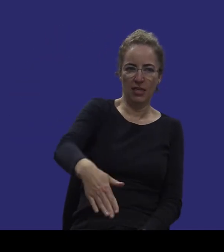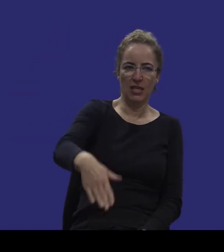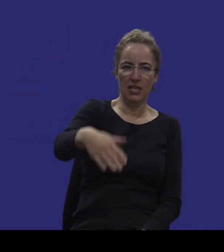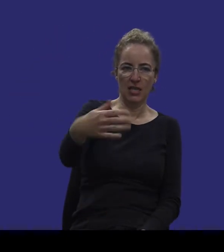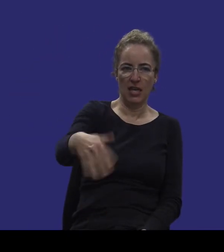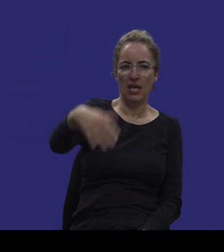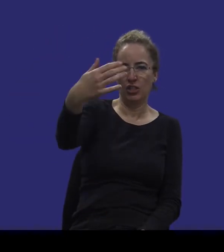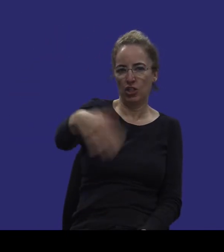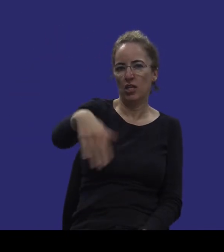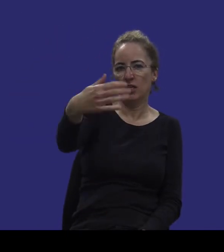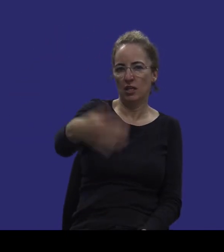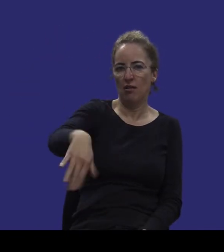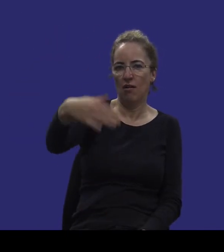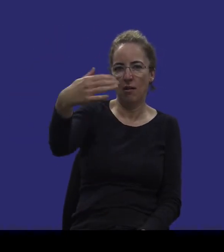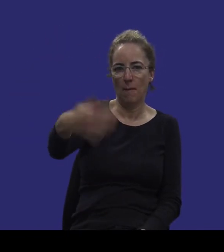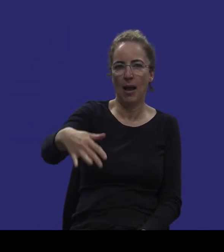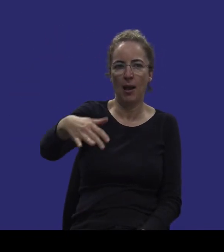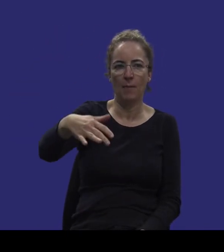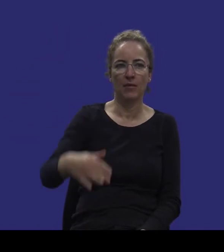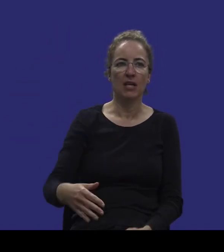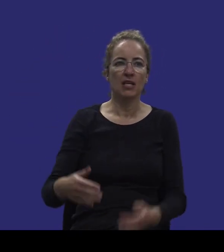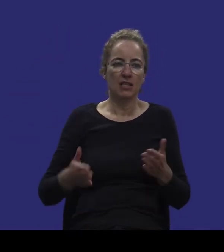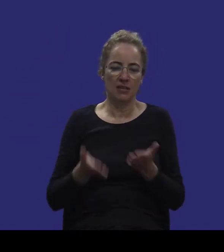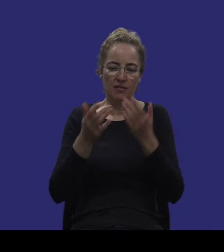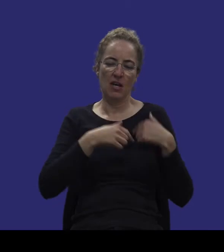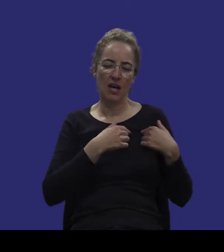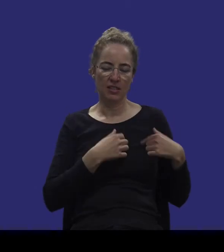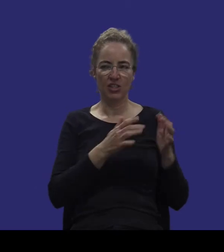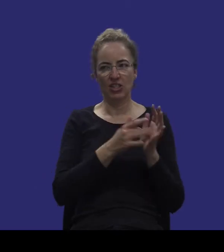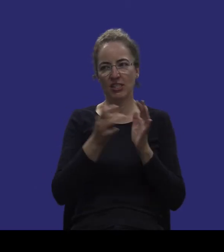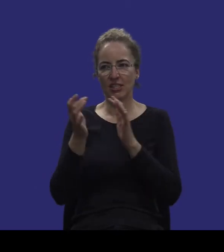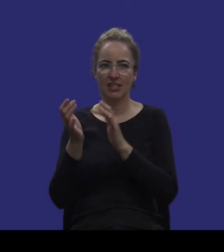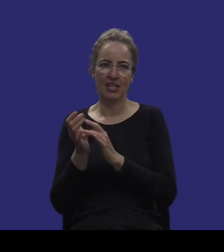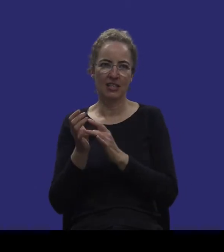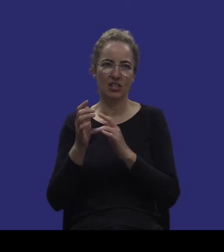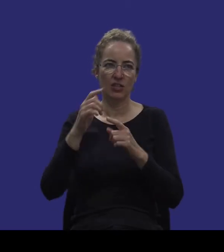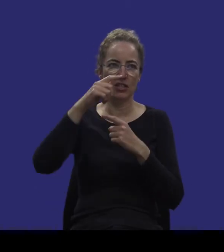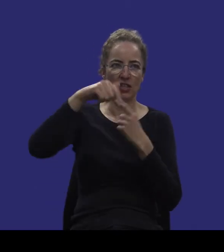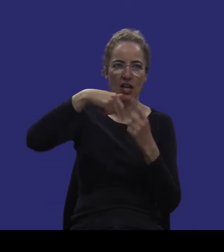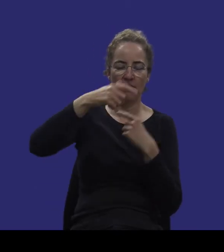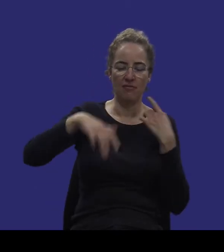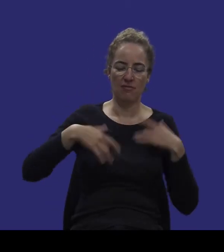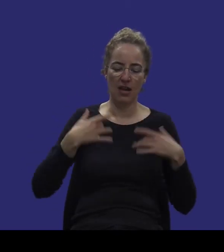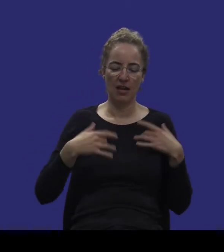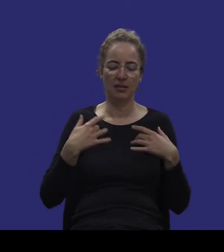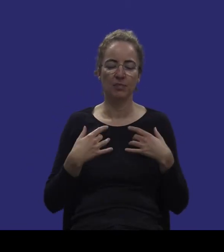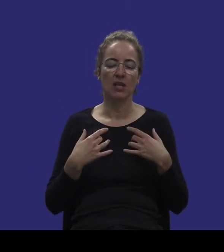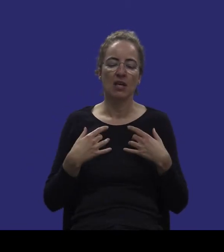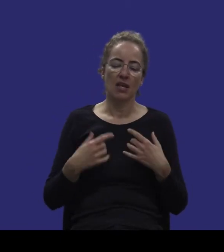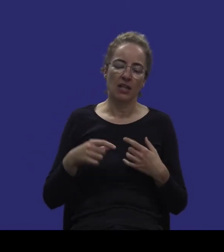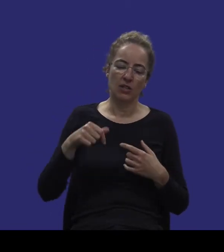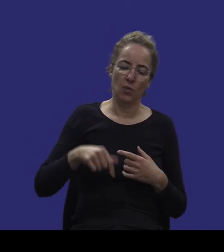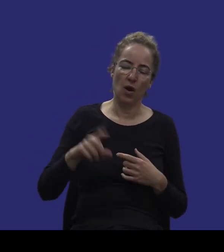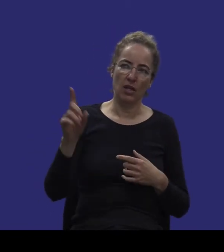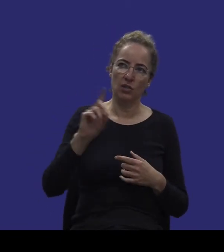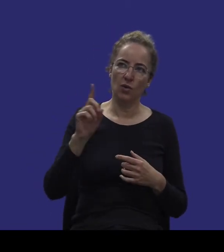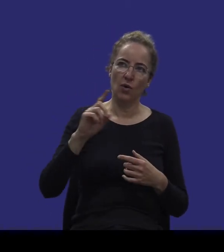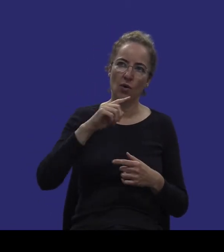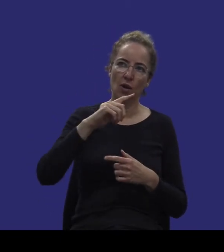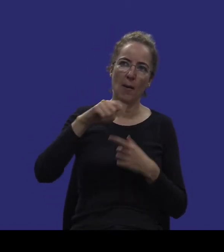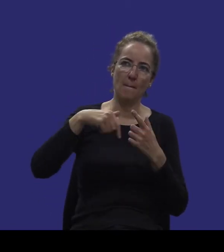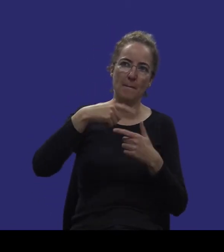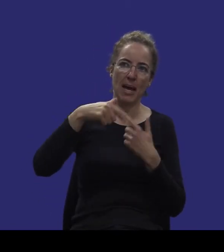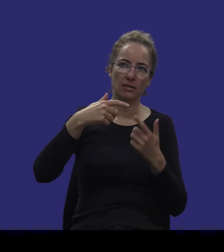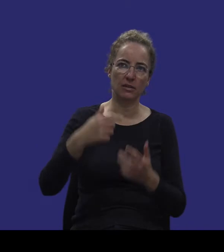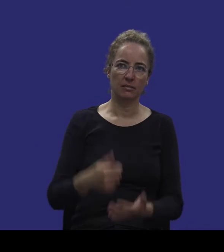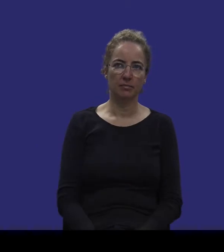foot in, and you shake it all about. You give your heart to Jesus, He will turn your life around, and that's what it's